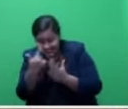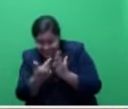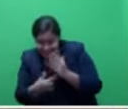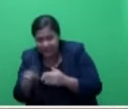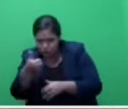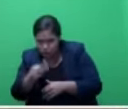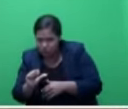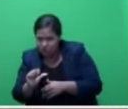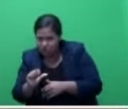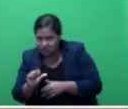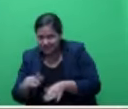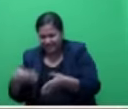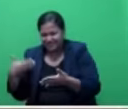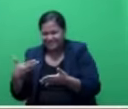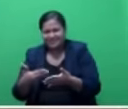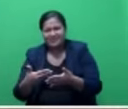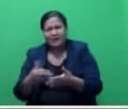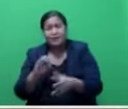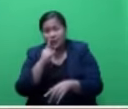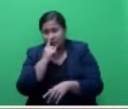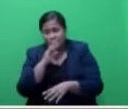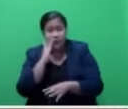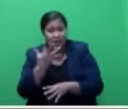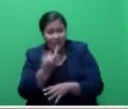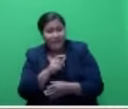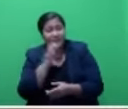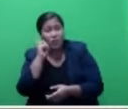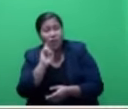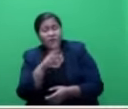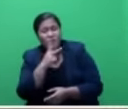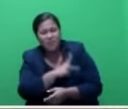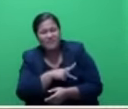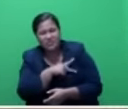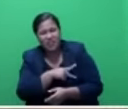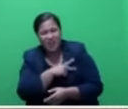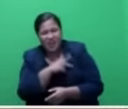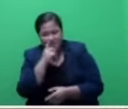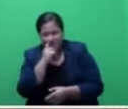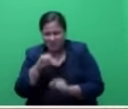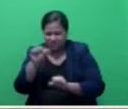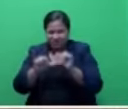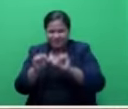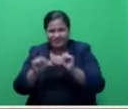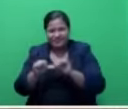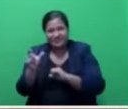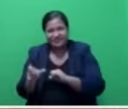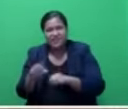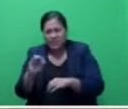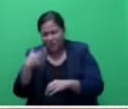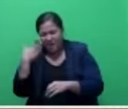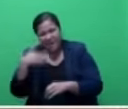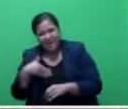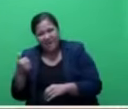40 people who actually act now what I call professional assessors. And they're well known to the registry clerks, they're well